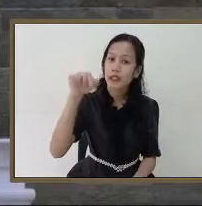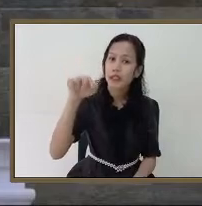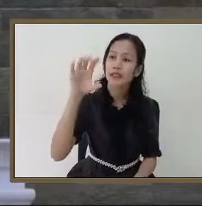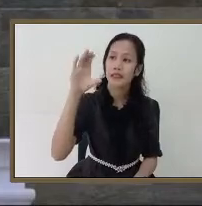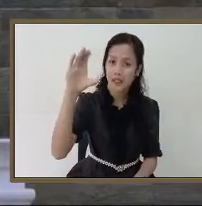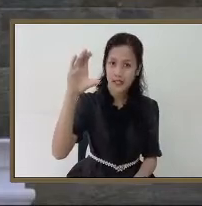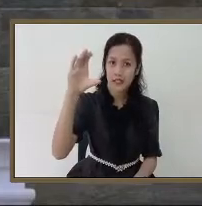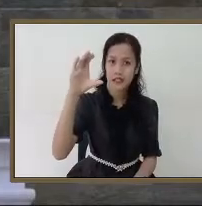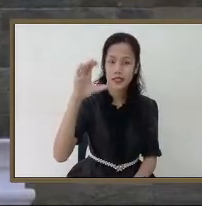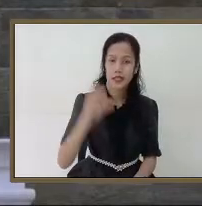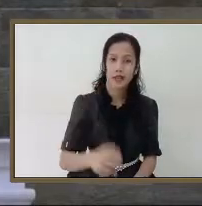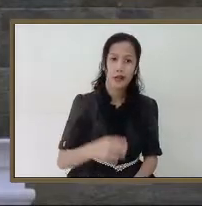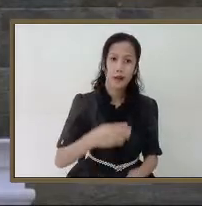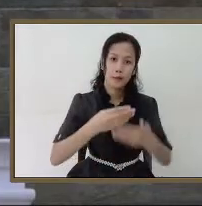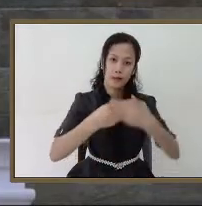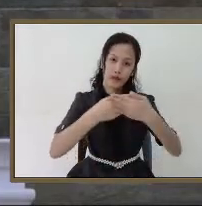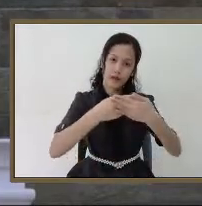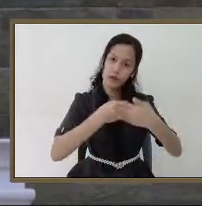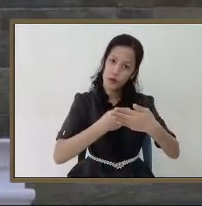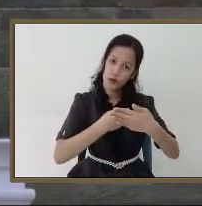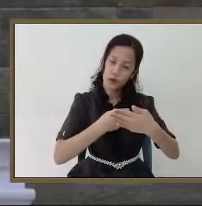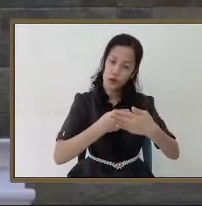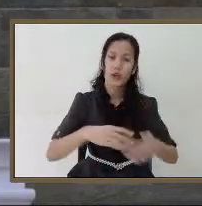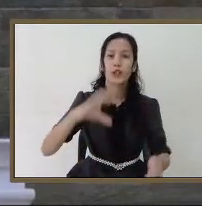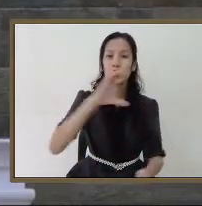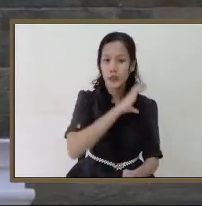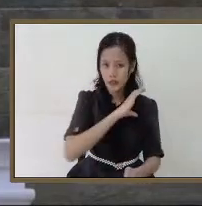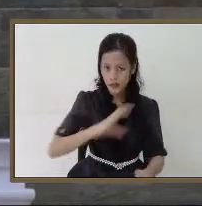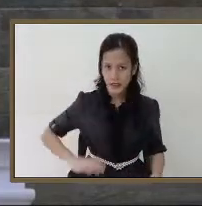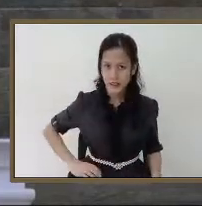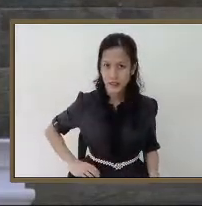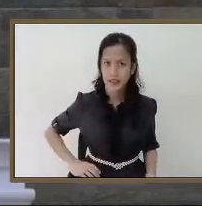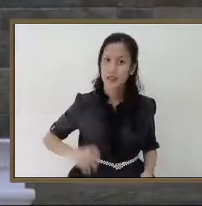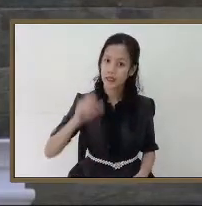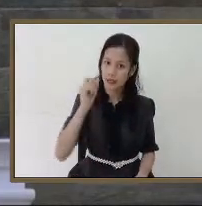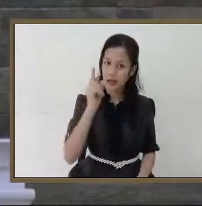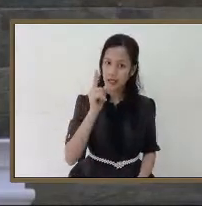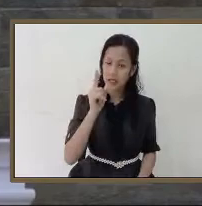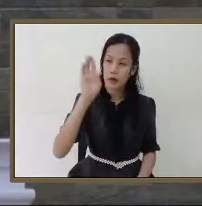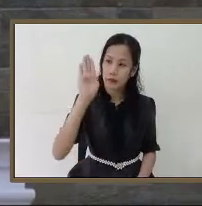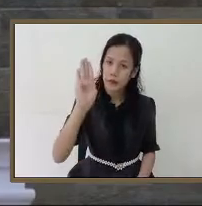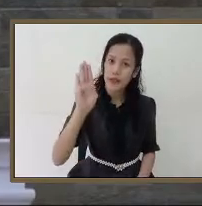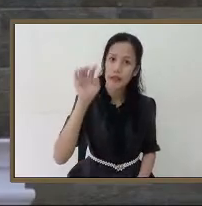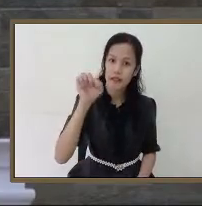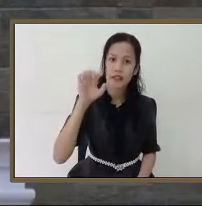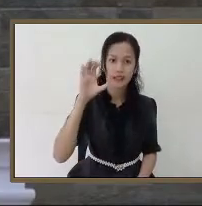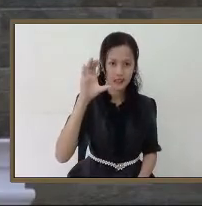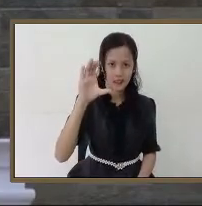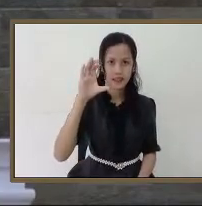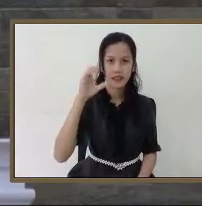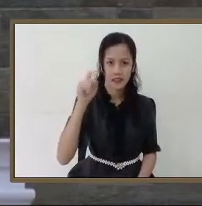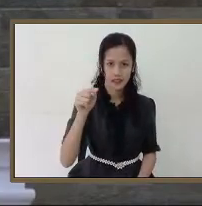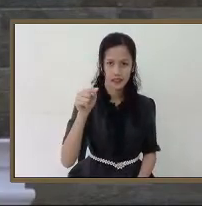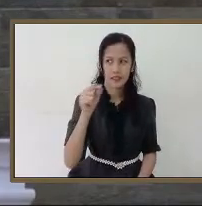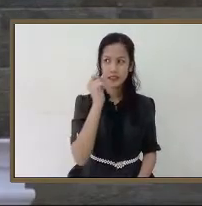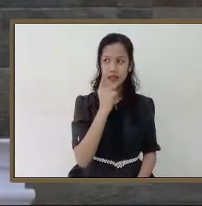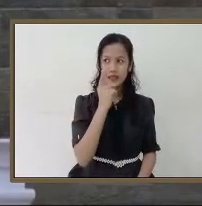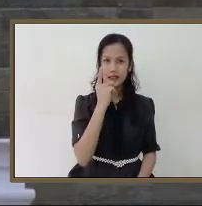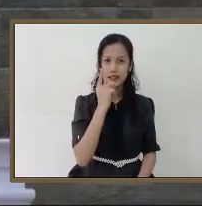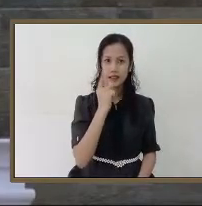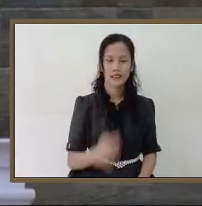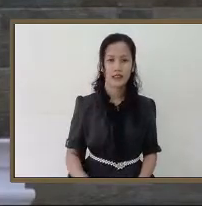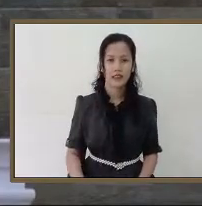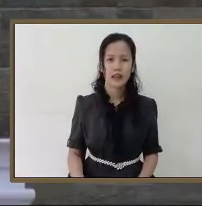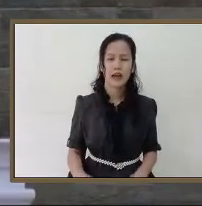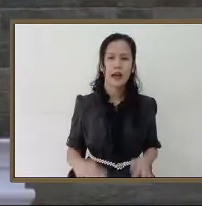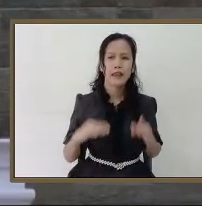let's proceed to some of the background facts of the book. Maganda po yung may makita po tayong mga background facts